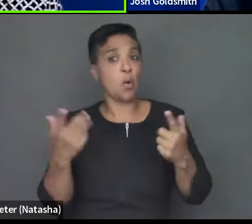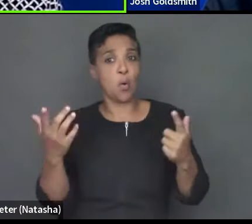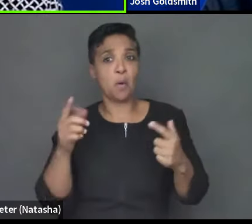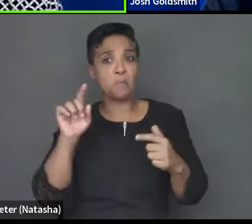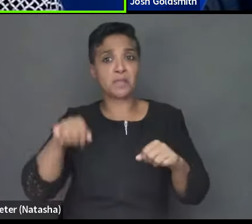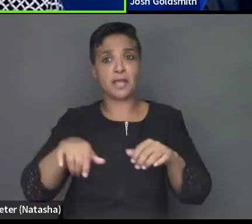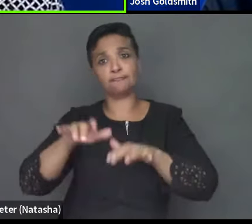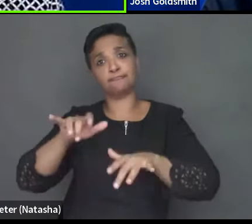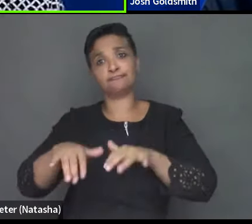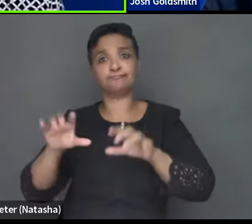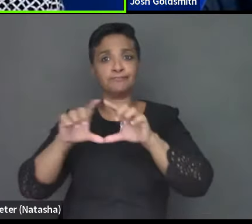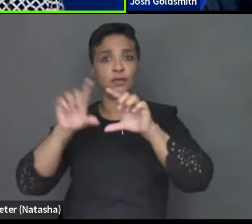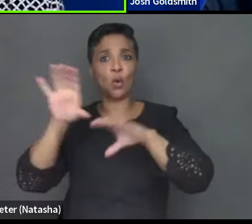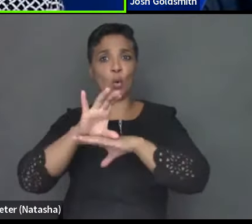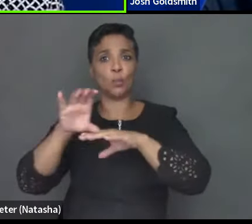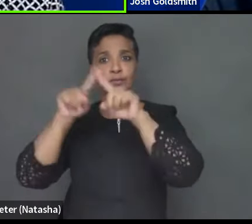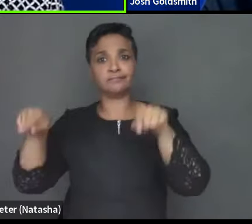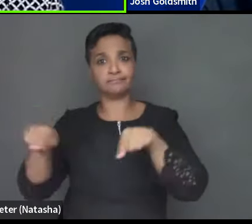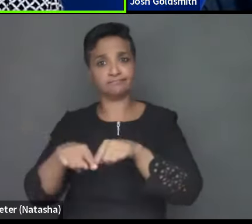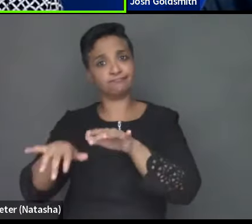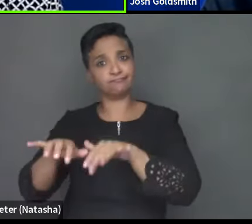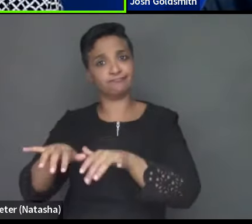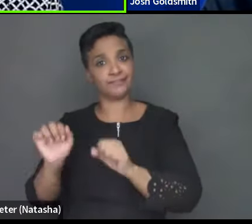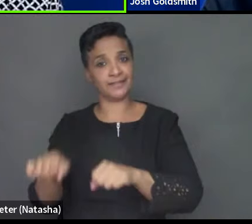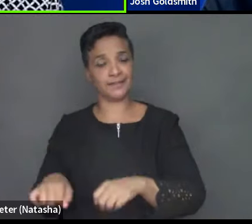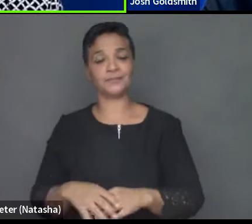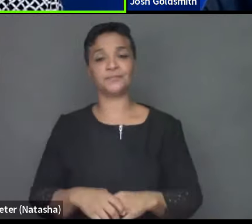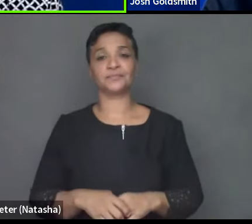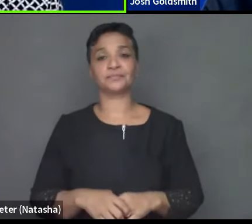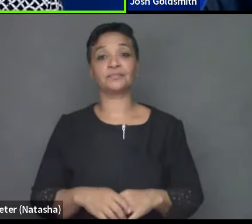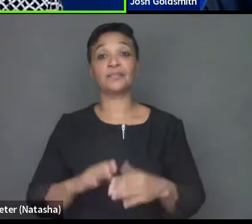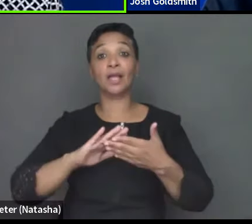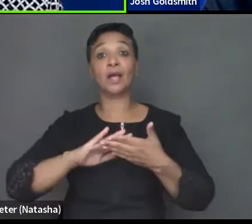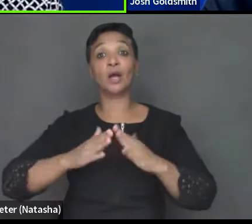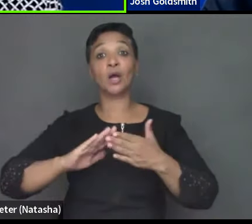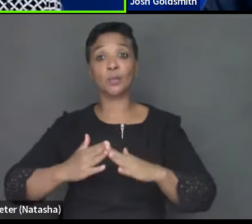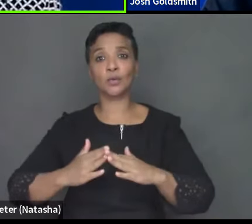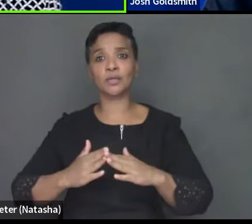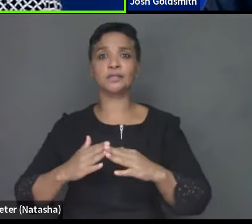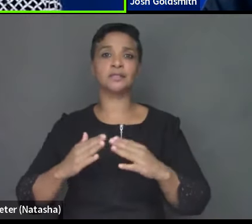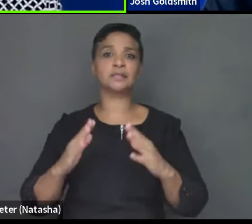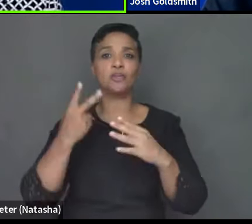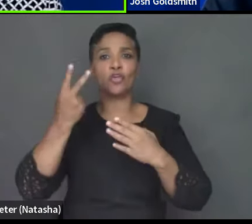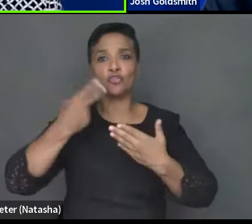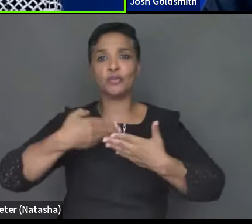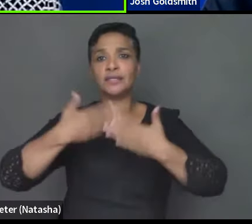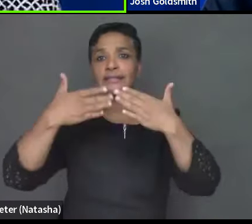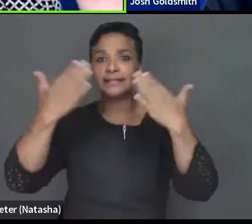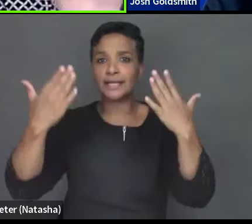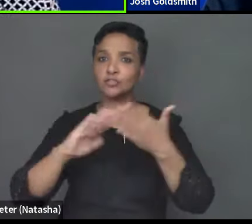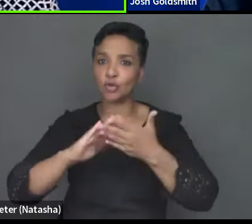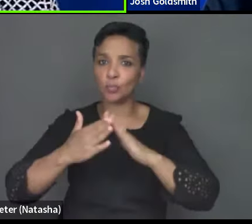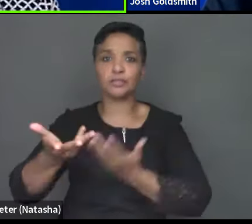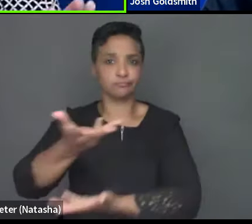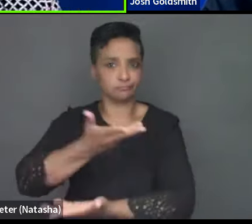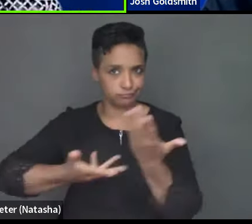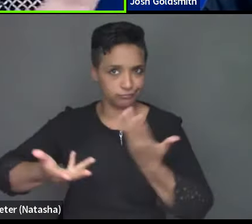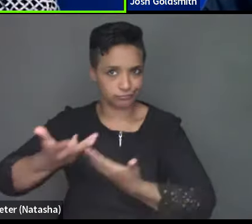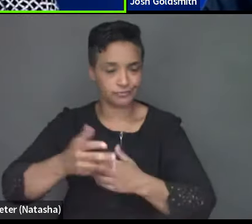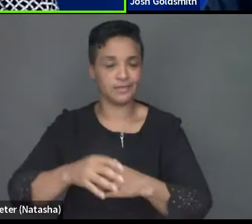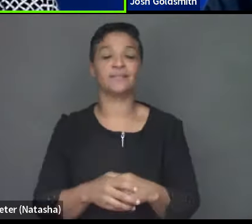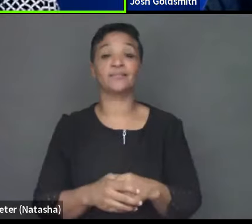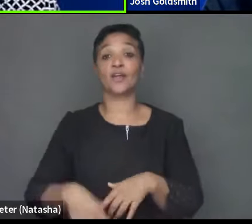computer. The community is going to be active throughout the summit. And as Josh explained earlier, the presenters